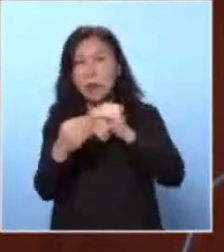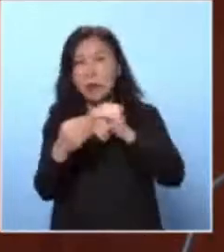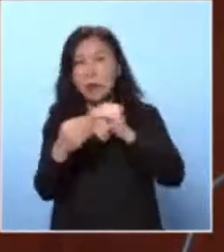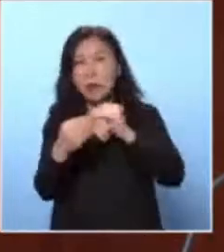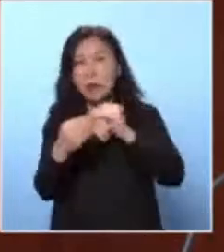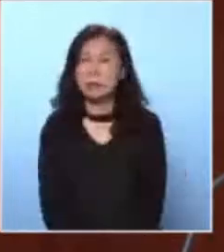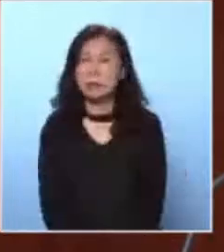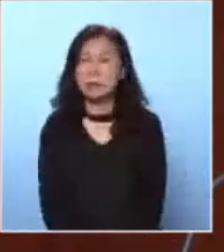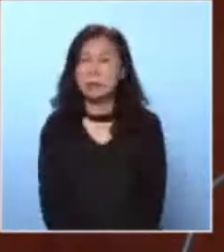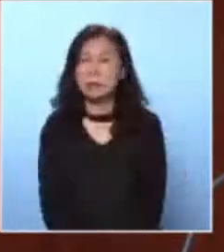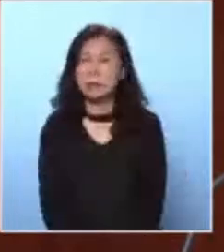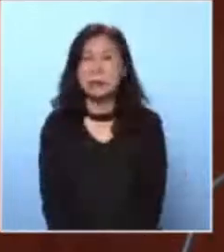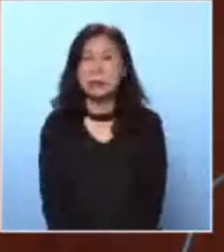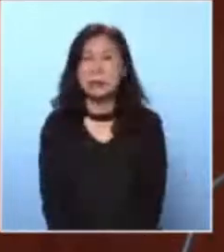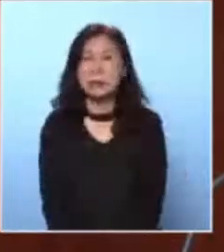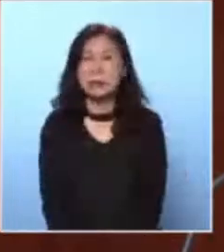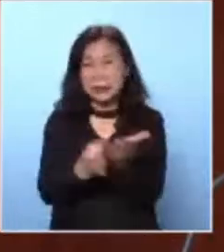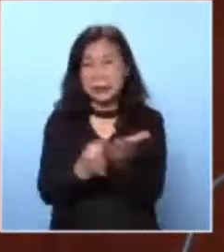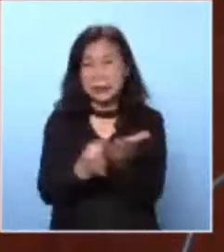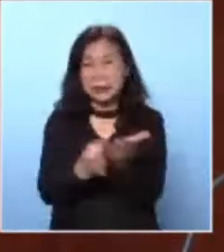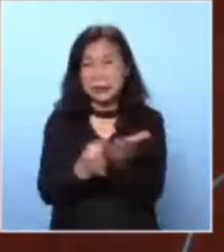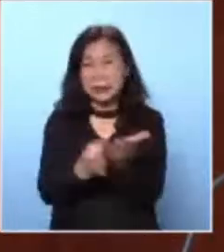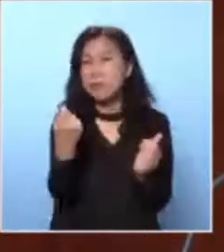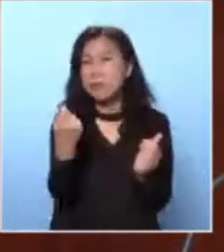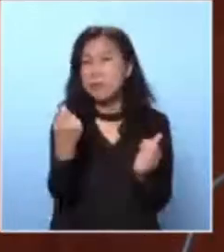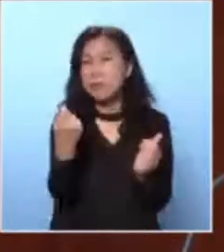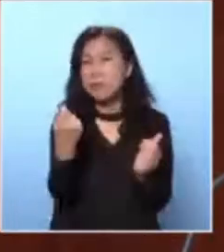convenient locations for going to work or study.